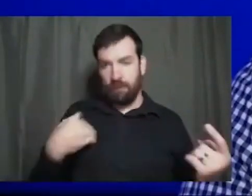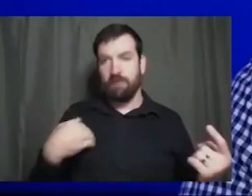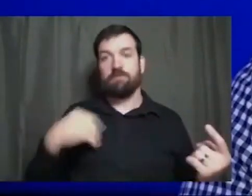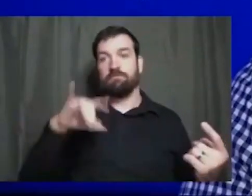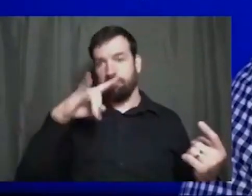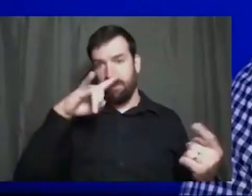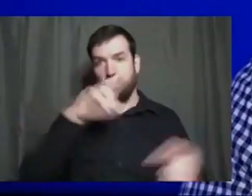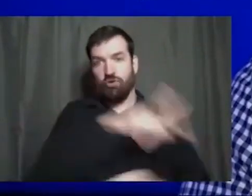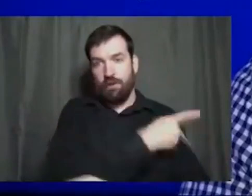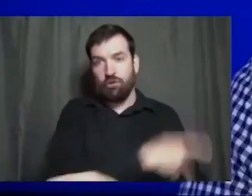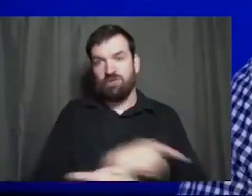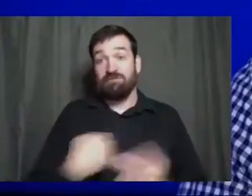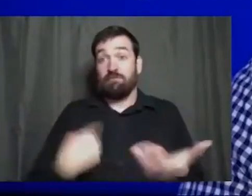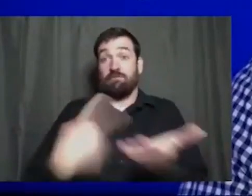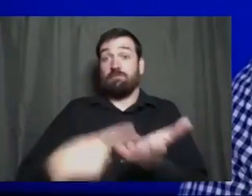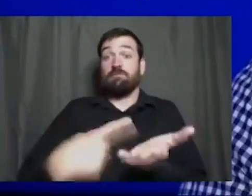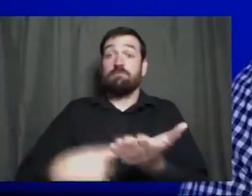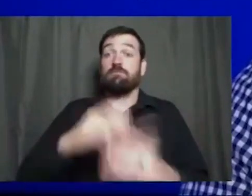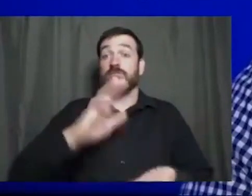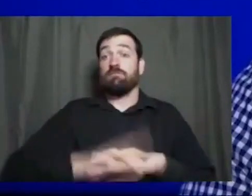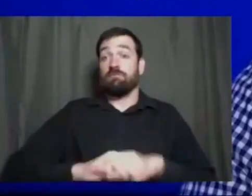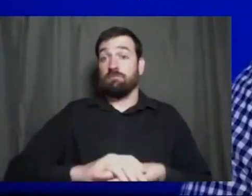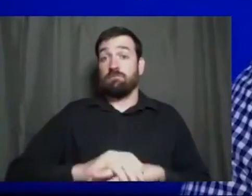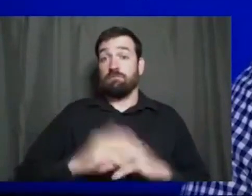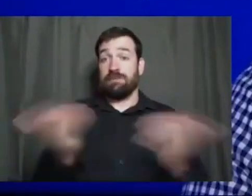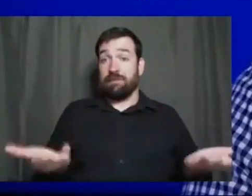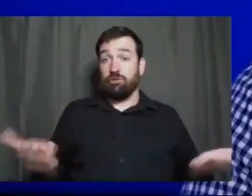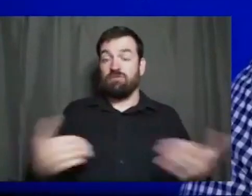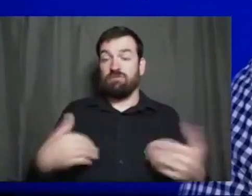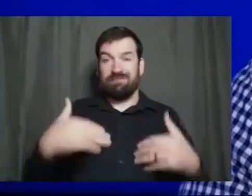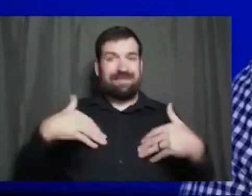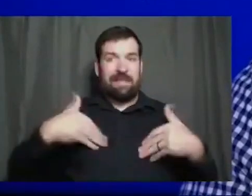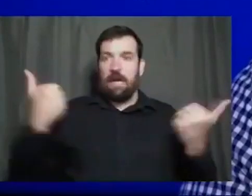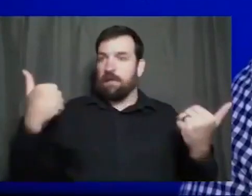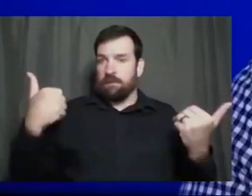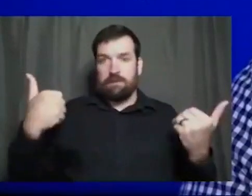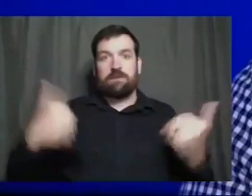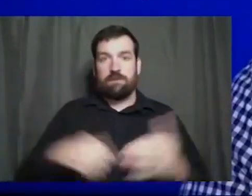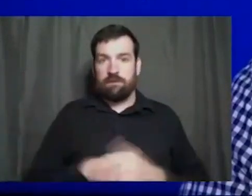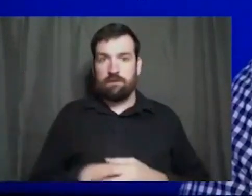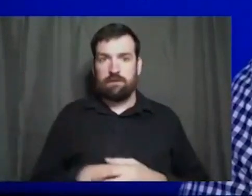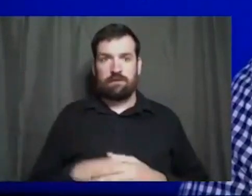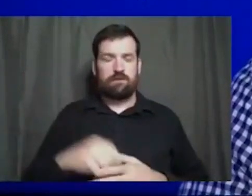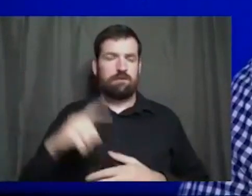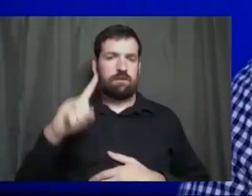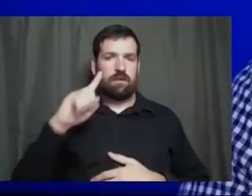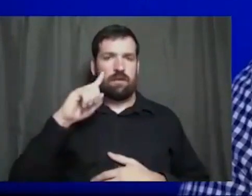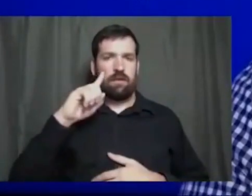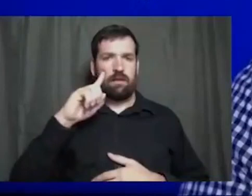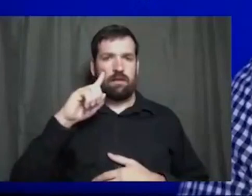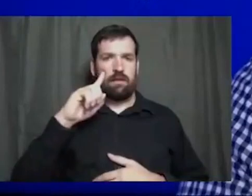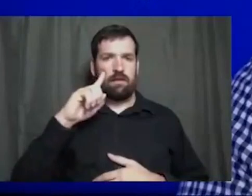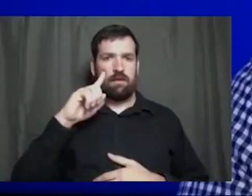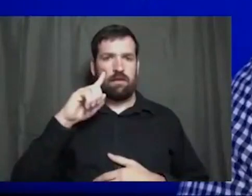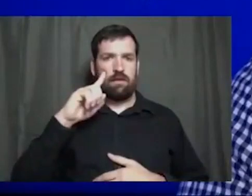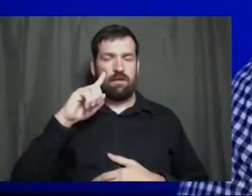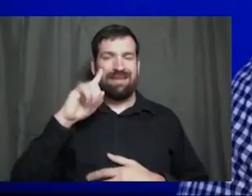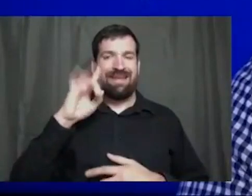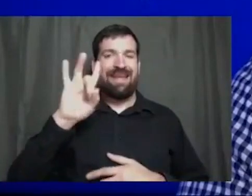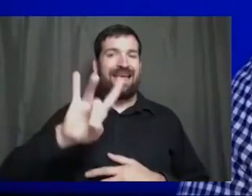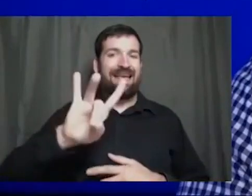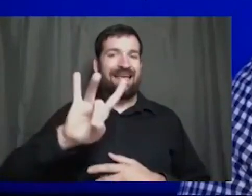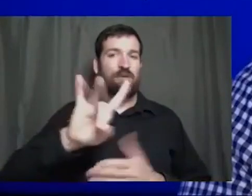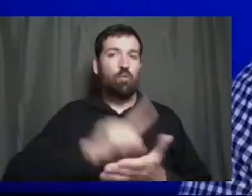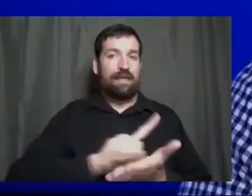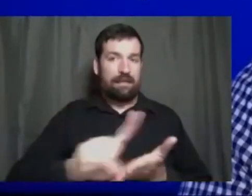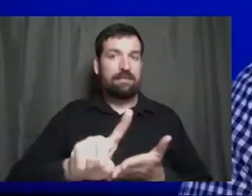about on this show. That was the youngest one we've had. I think they were 8 weeks old.